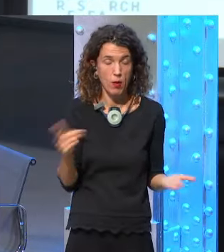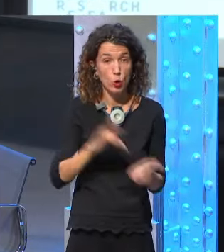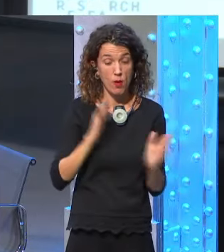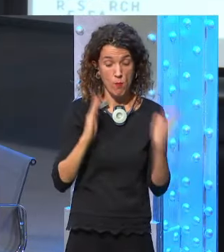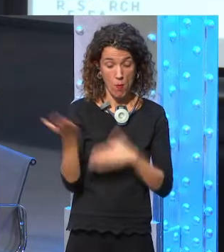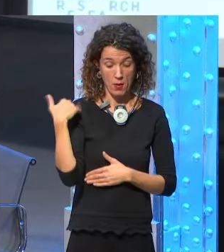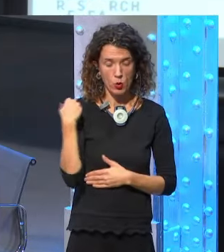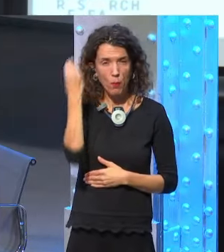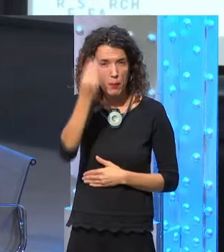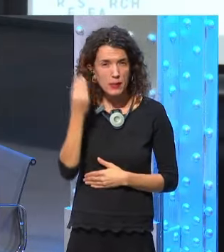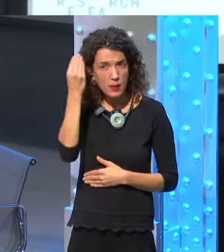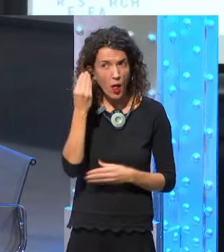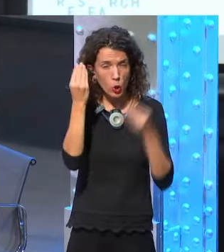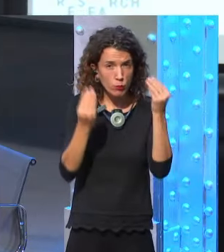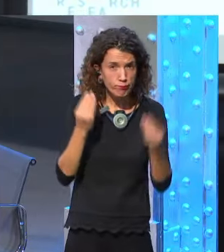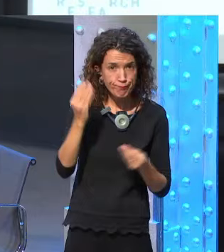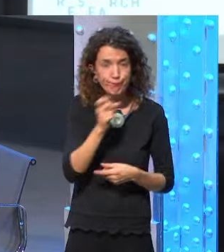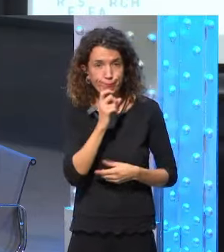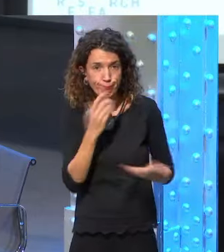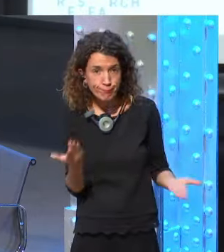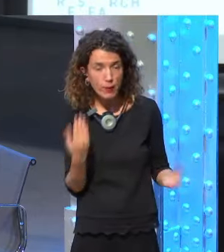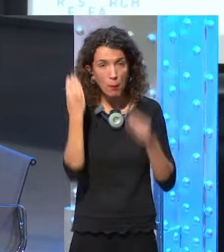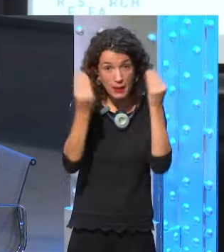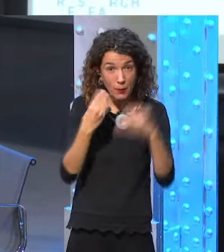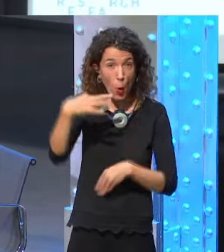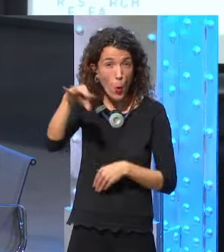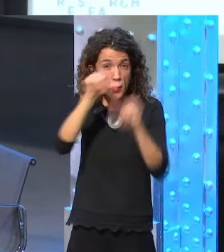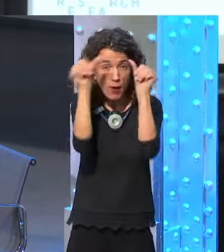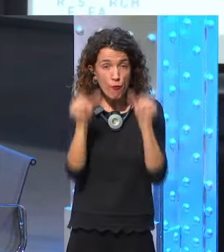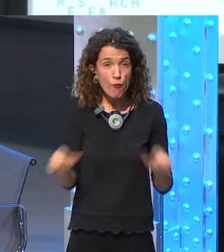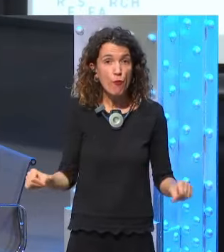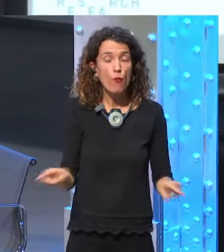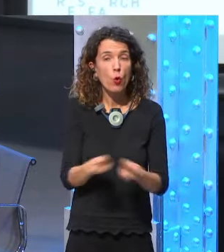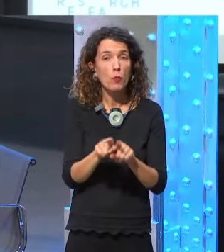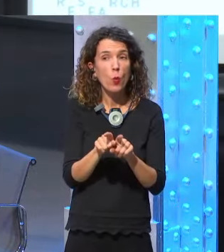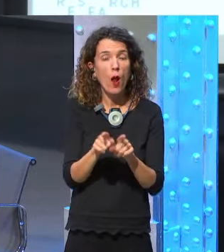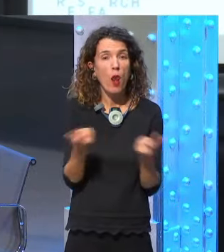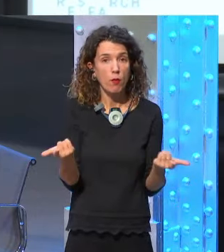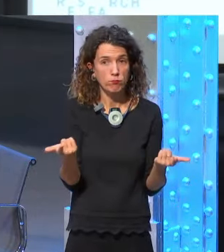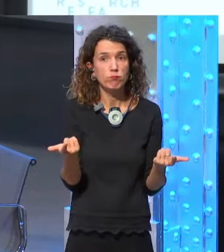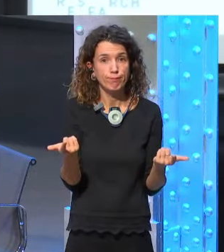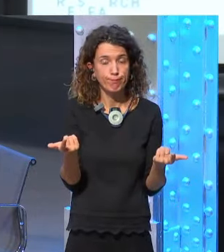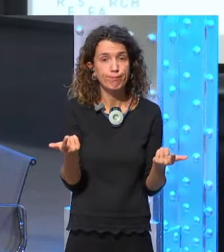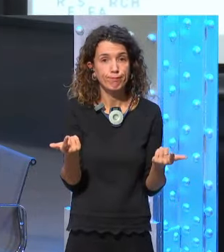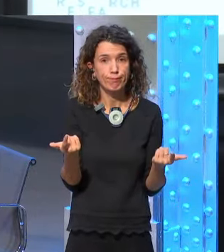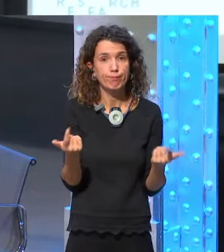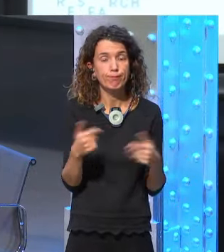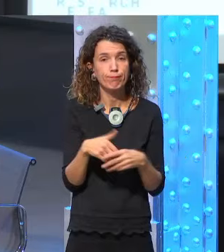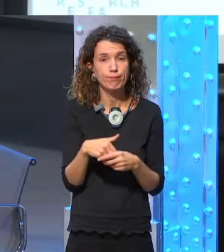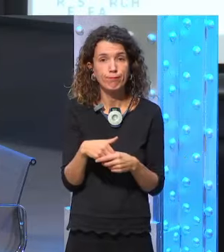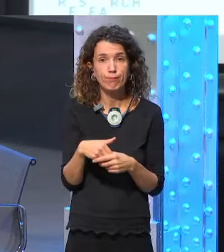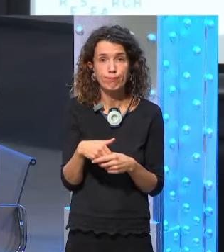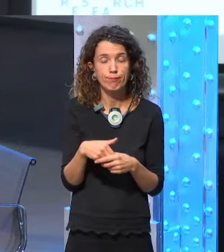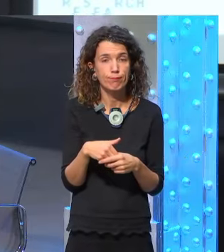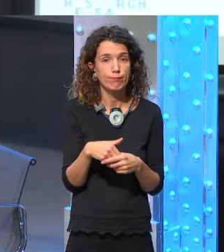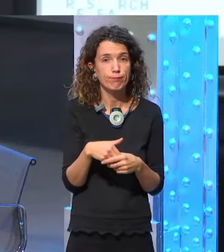about that, well, the only possibility to connect these two was through using CNC milling processes or laser cutting,